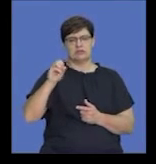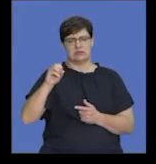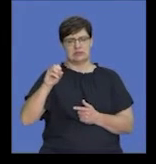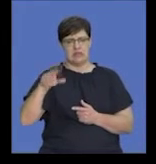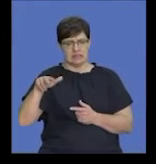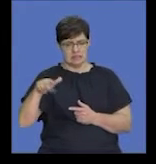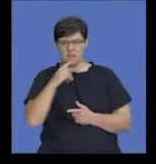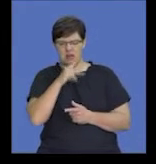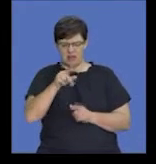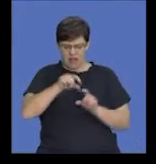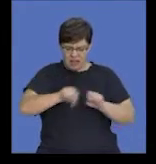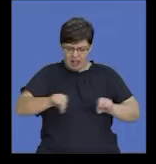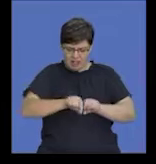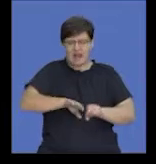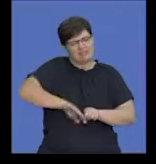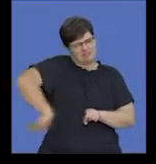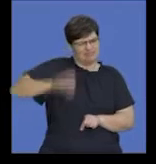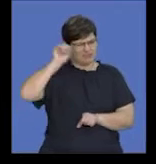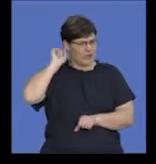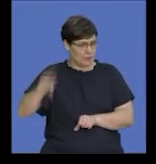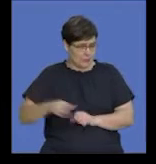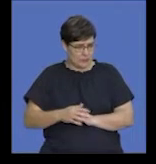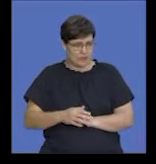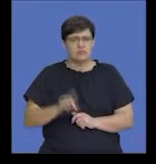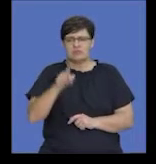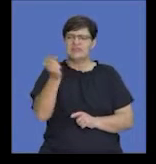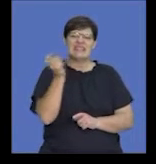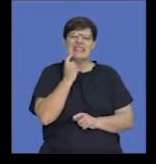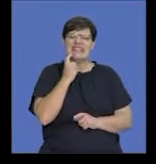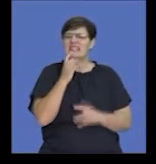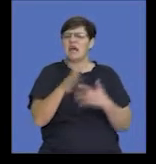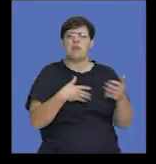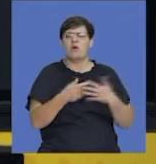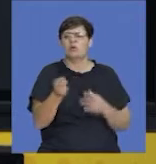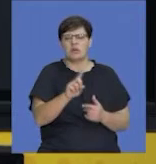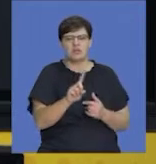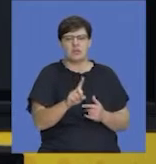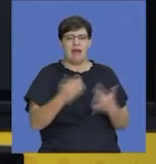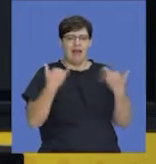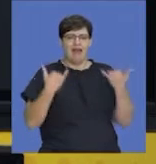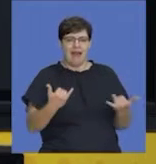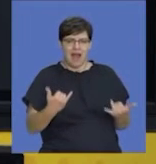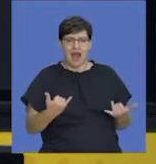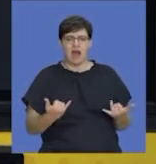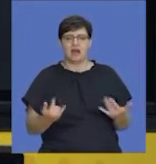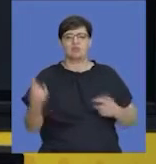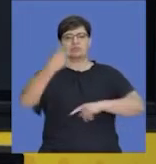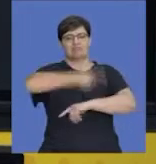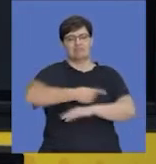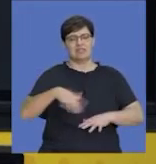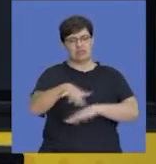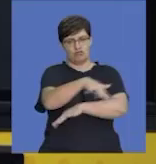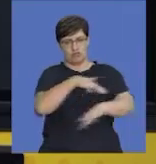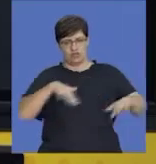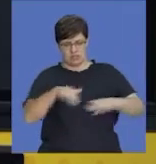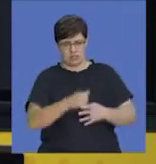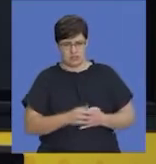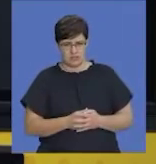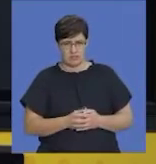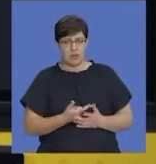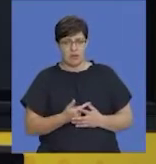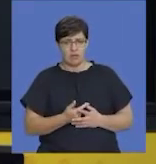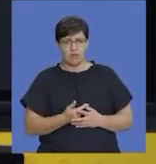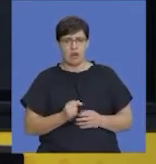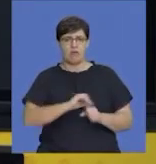And then we're going to look at this. Now, this could easily be about the current day situation where, even now